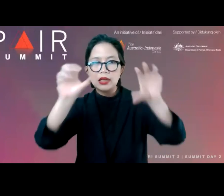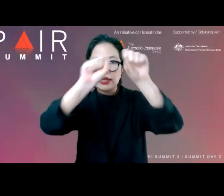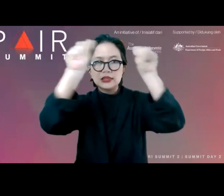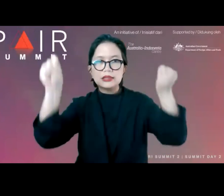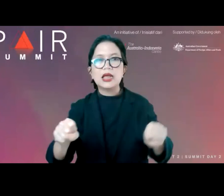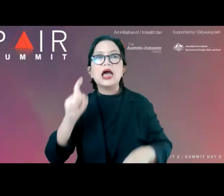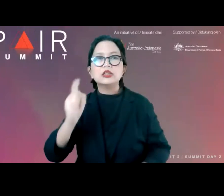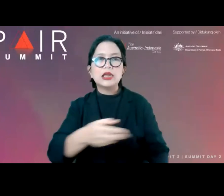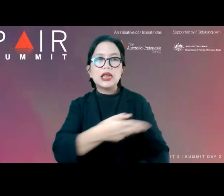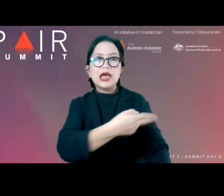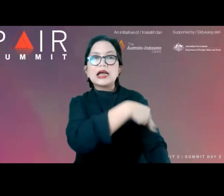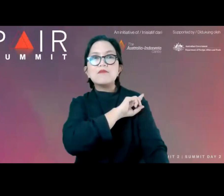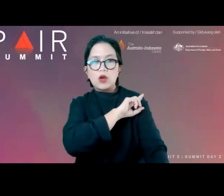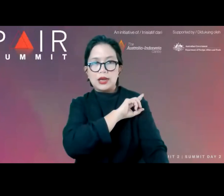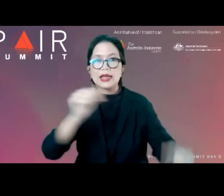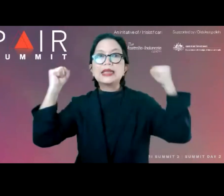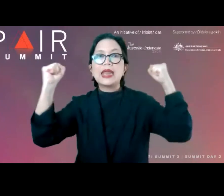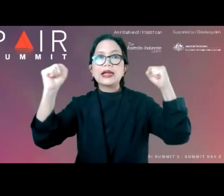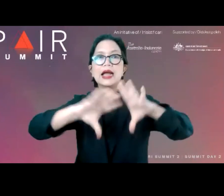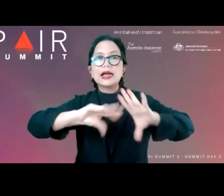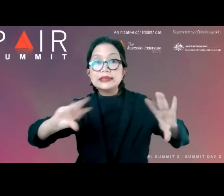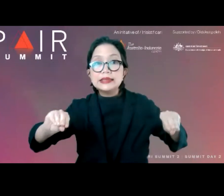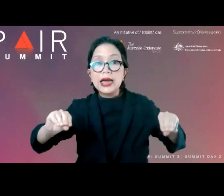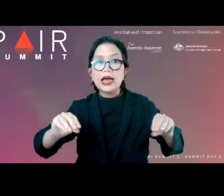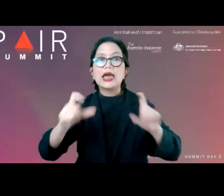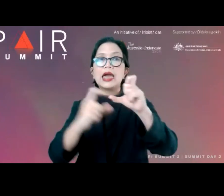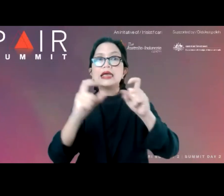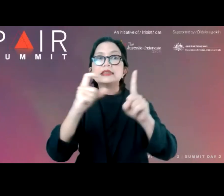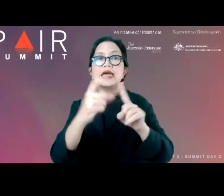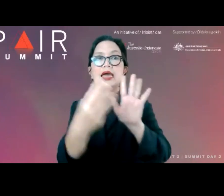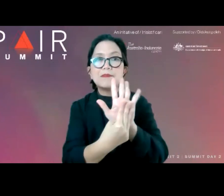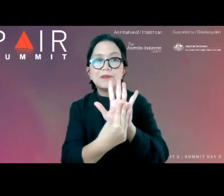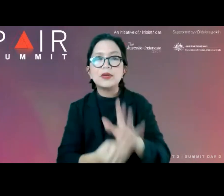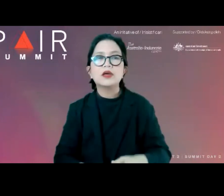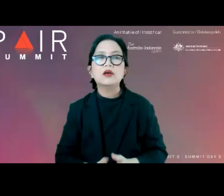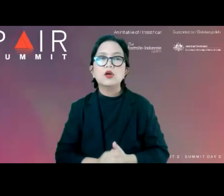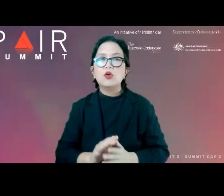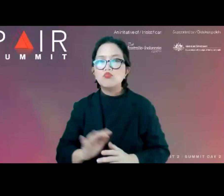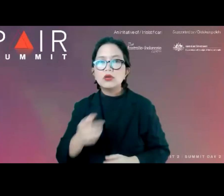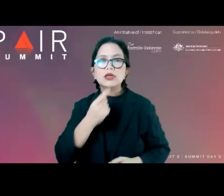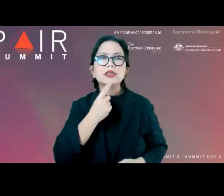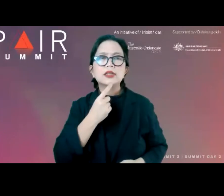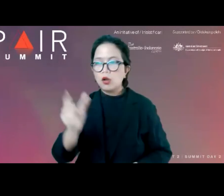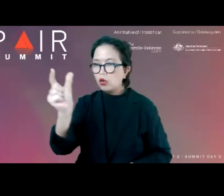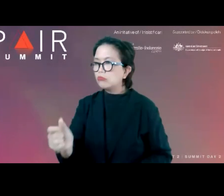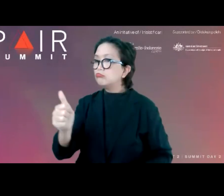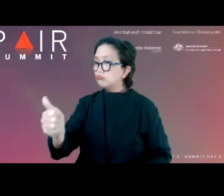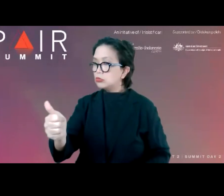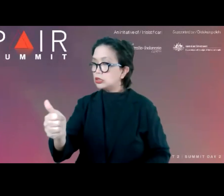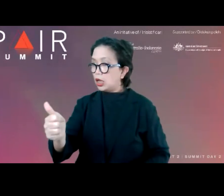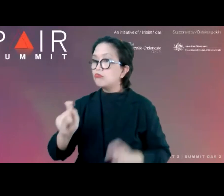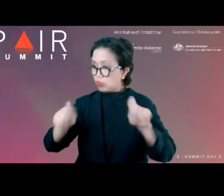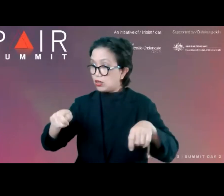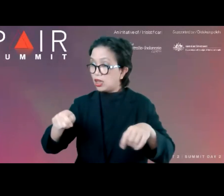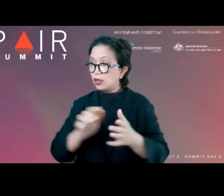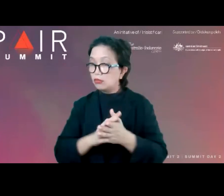think it's not only about whether people are able to use systems. I think generally now with the younger generation,